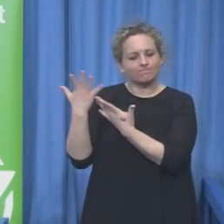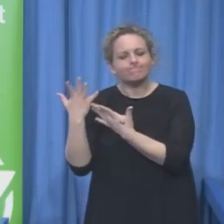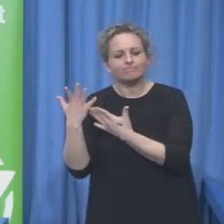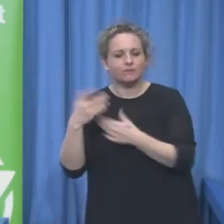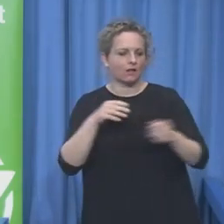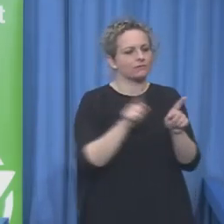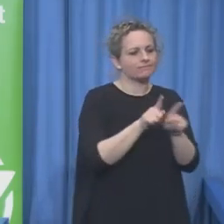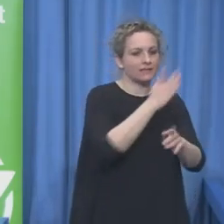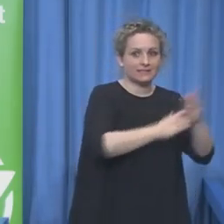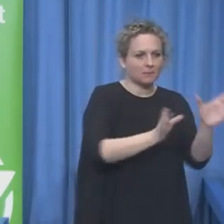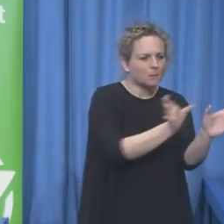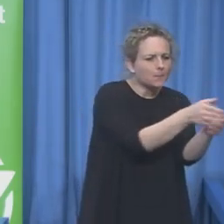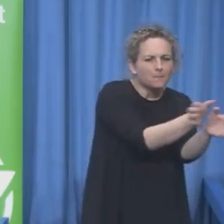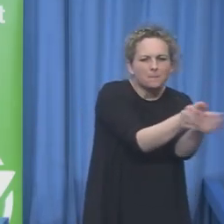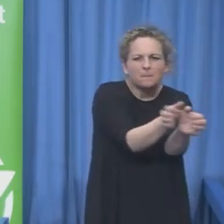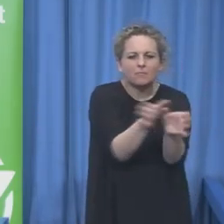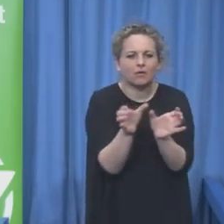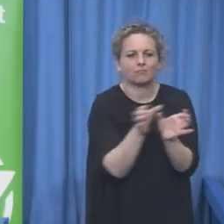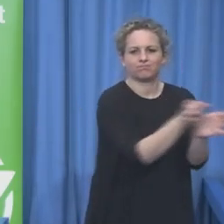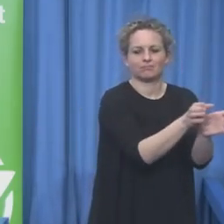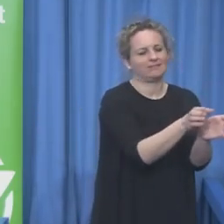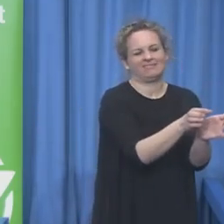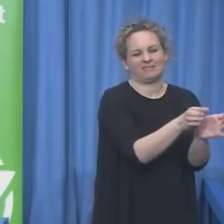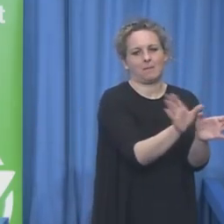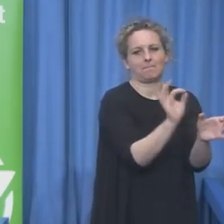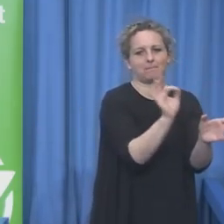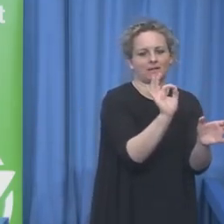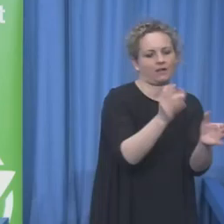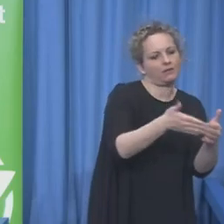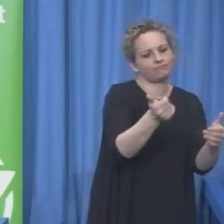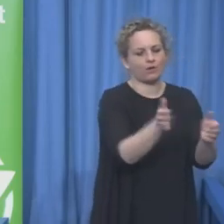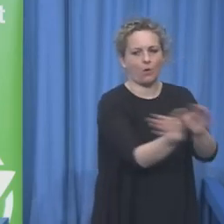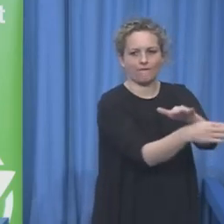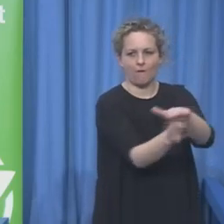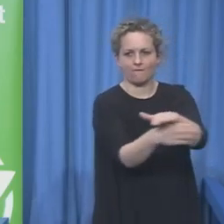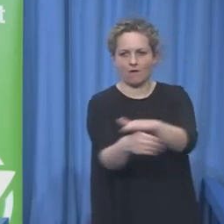them become or shift them into training centers.